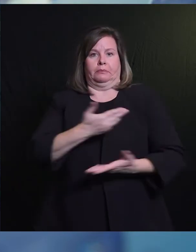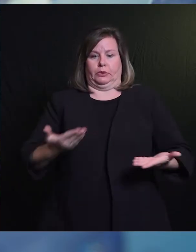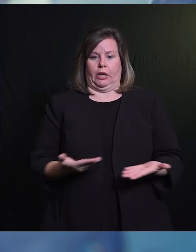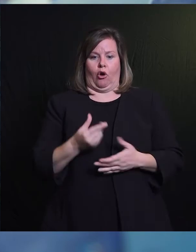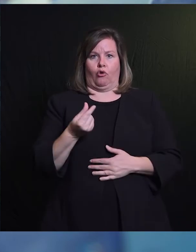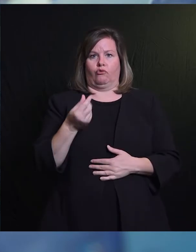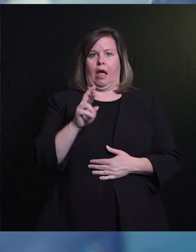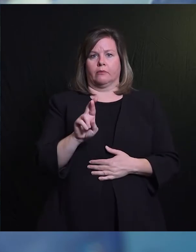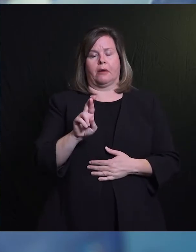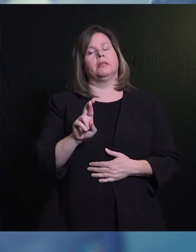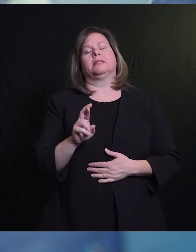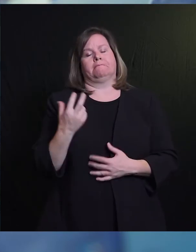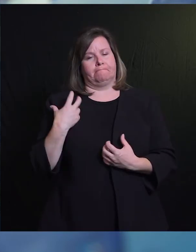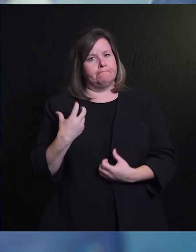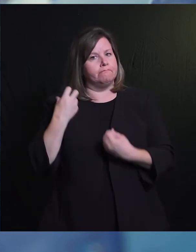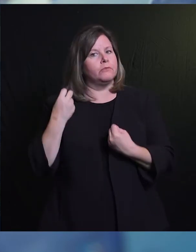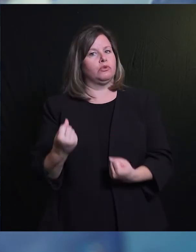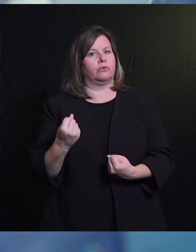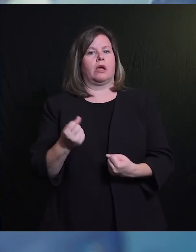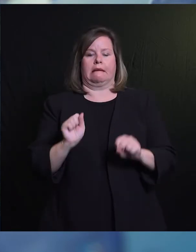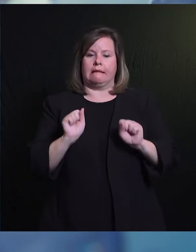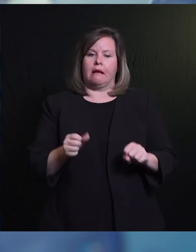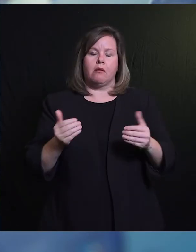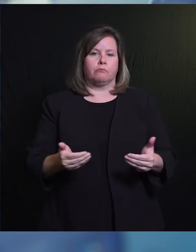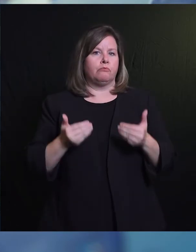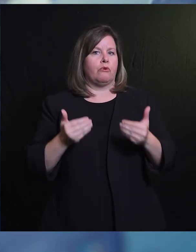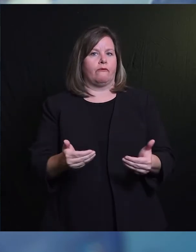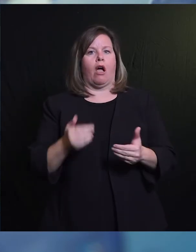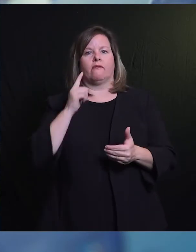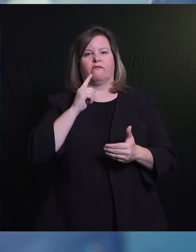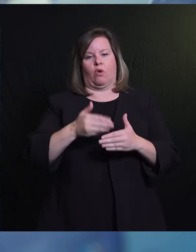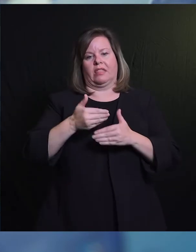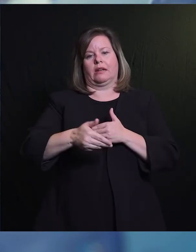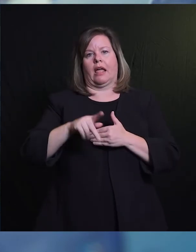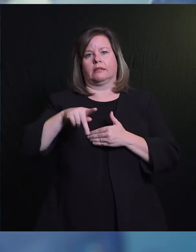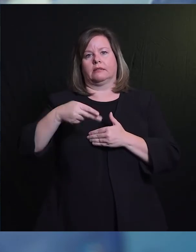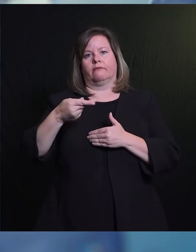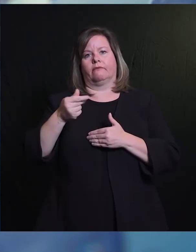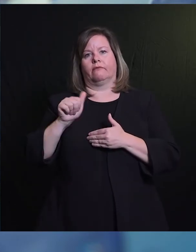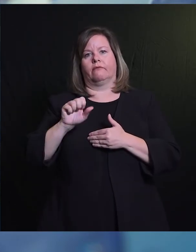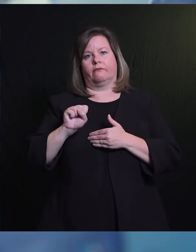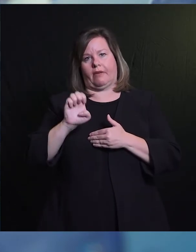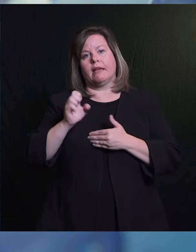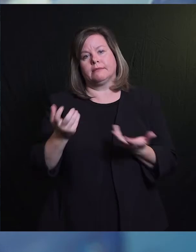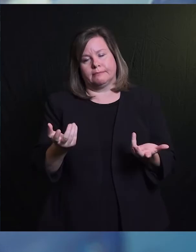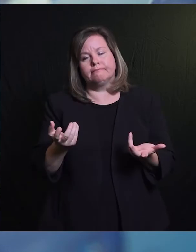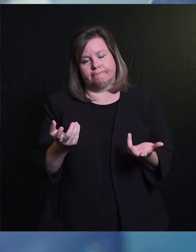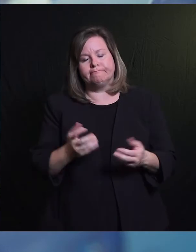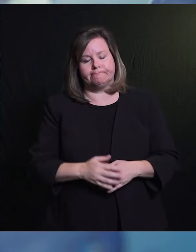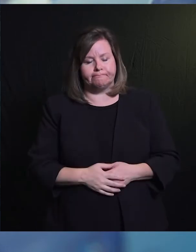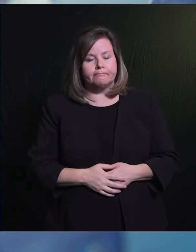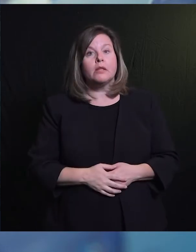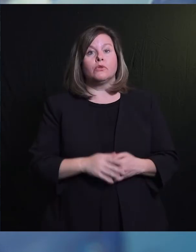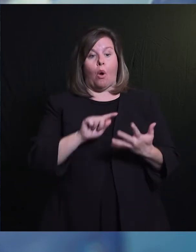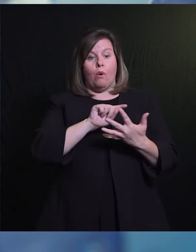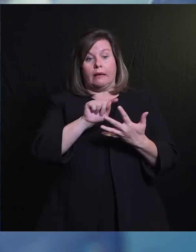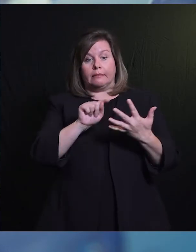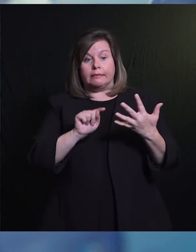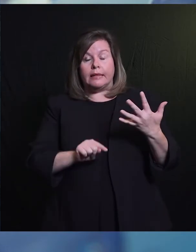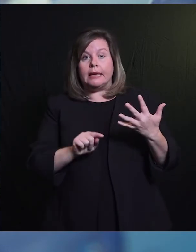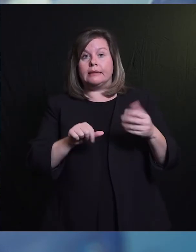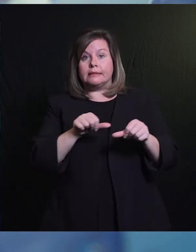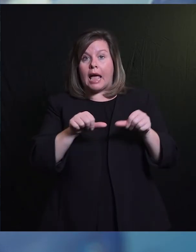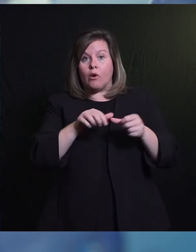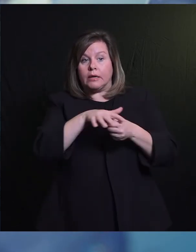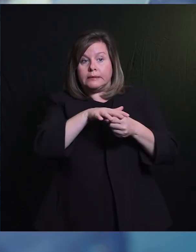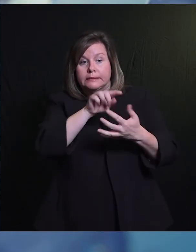stable condition and that they're ready to move on to that next phase. So we're looking good on many of these areas. The one area that